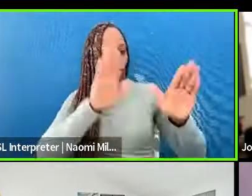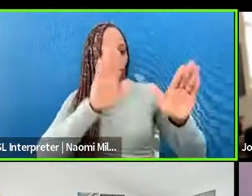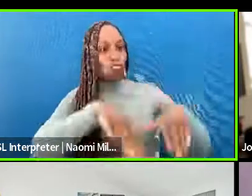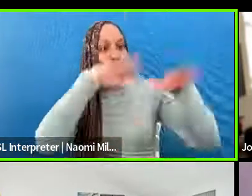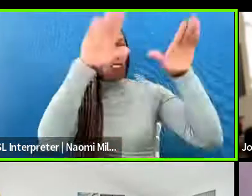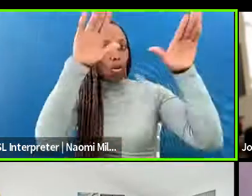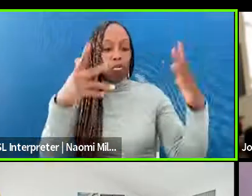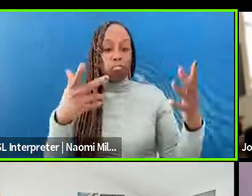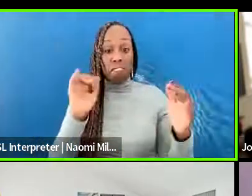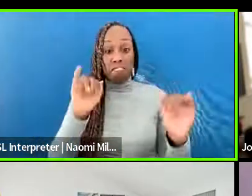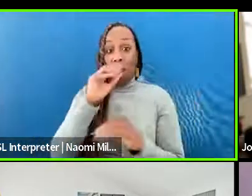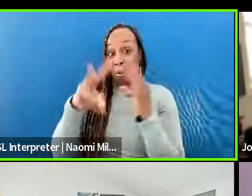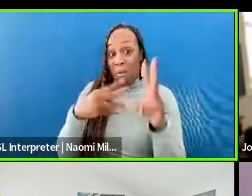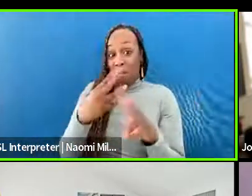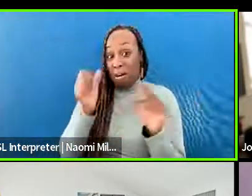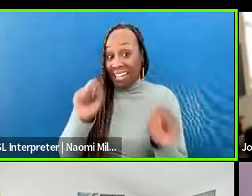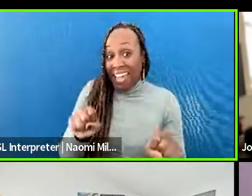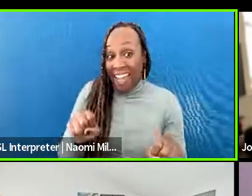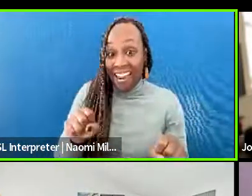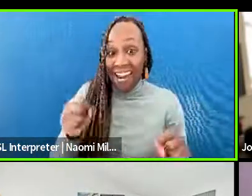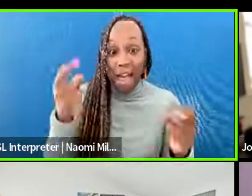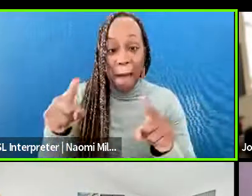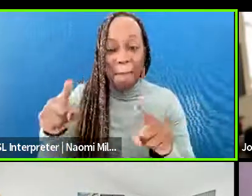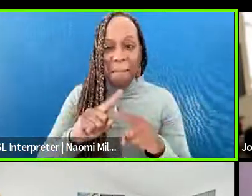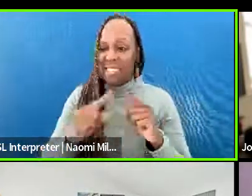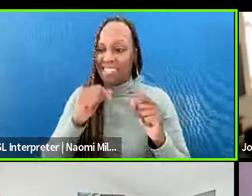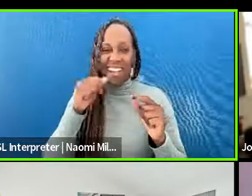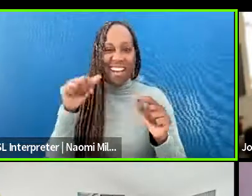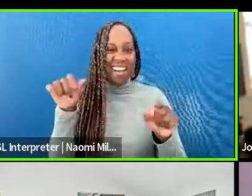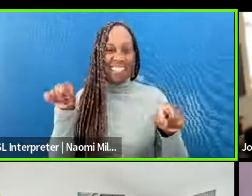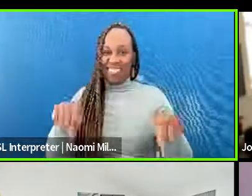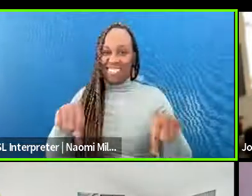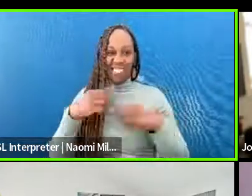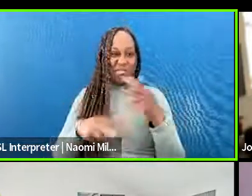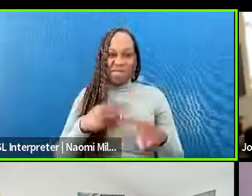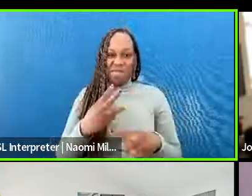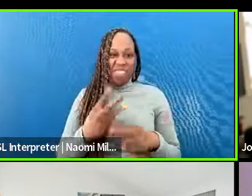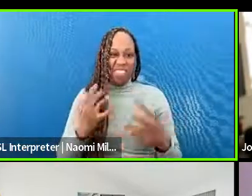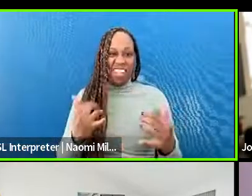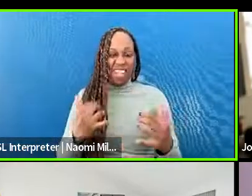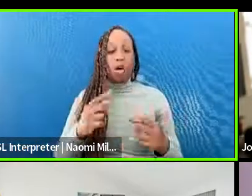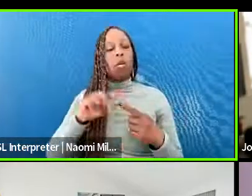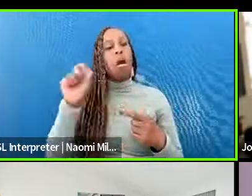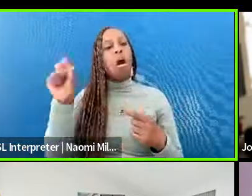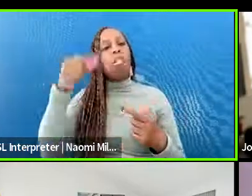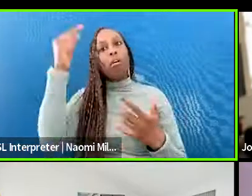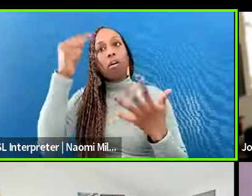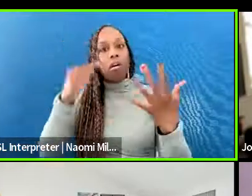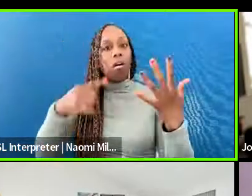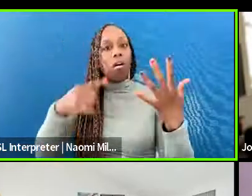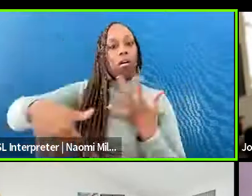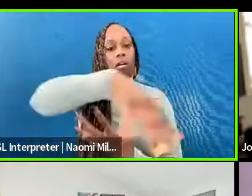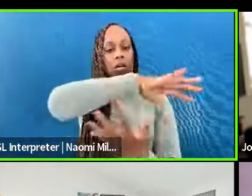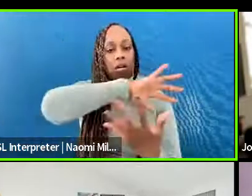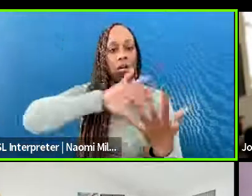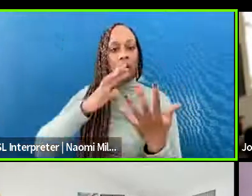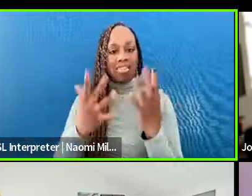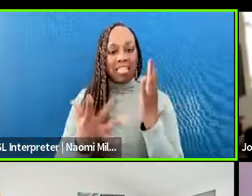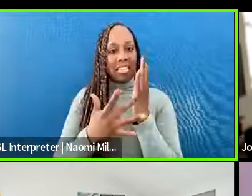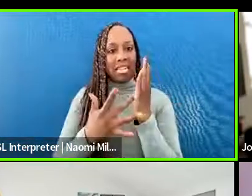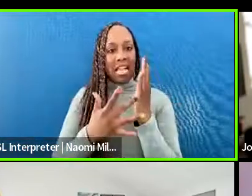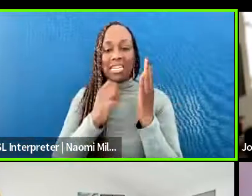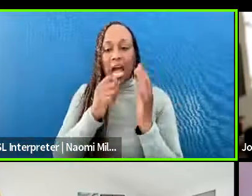could exist, but it's not the world we have now. So all of these other things around the technology, not just the